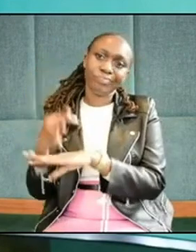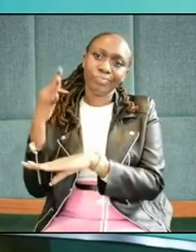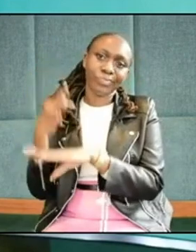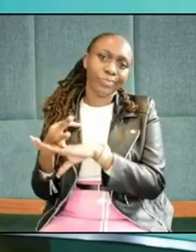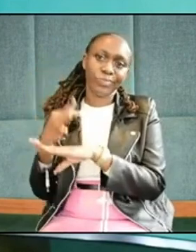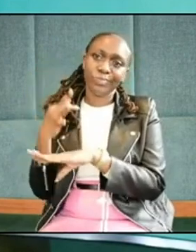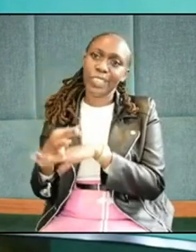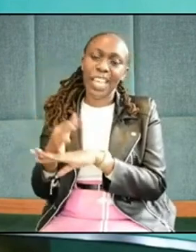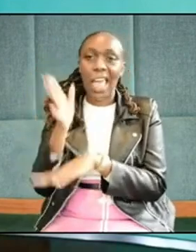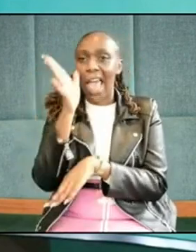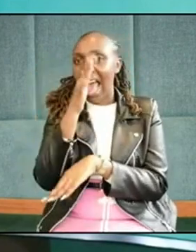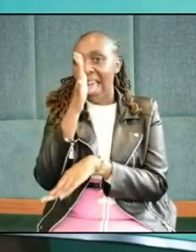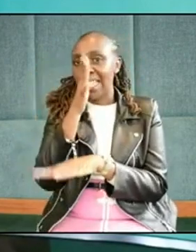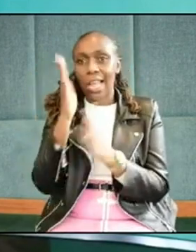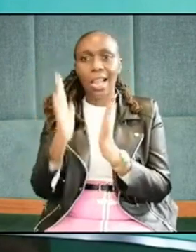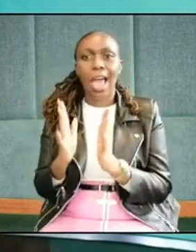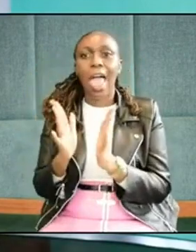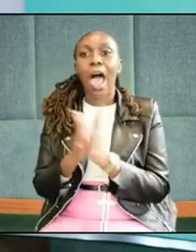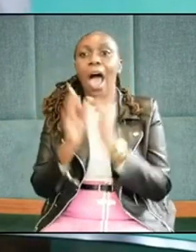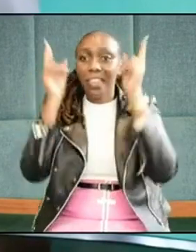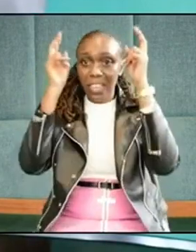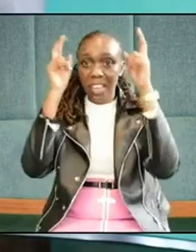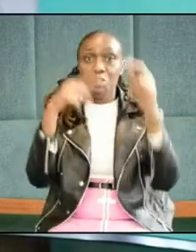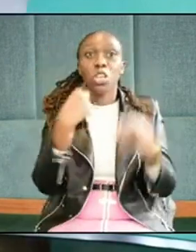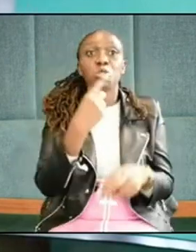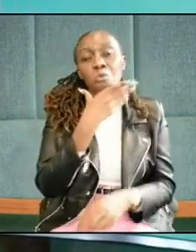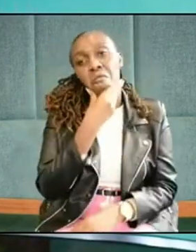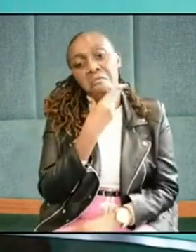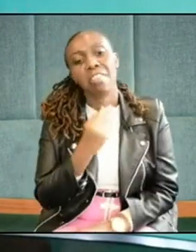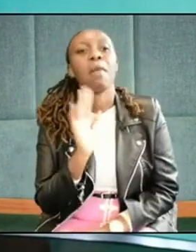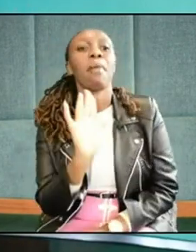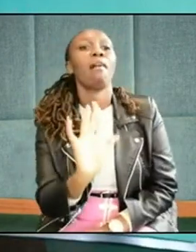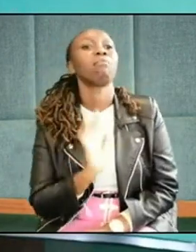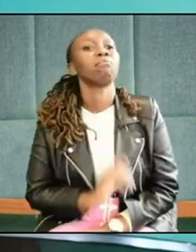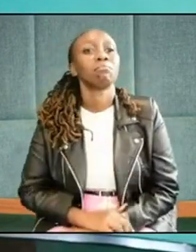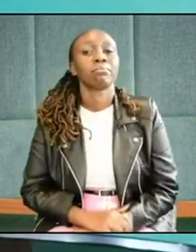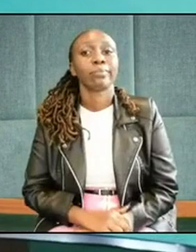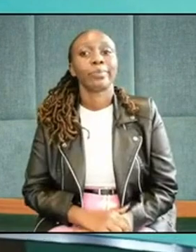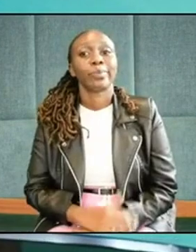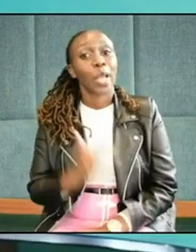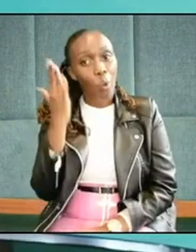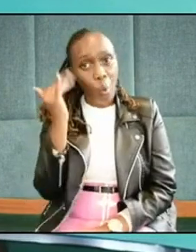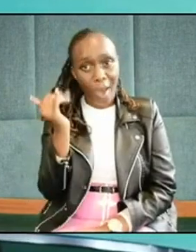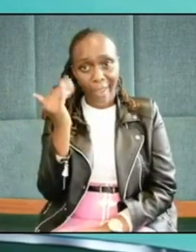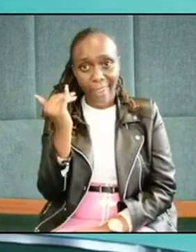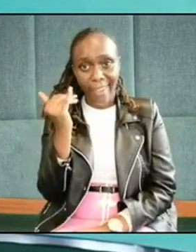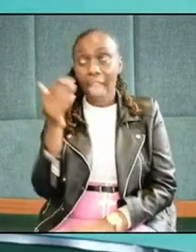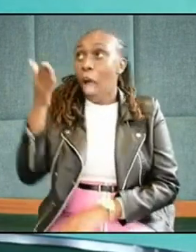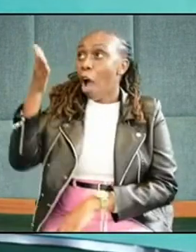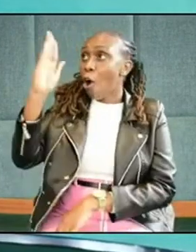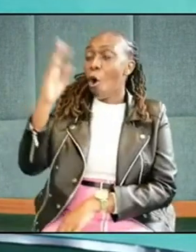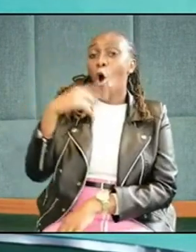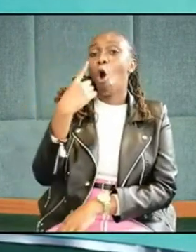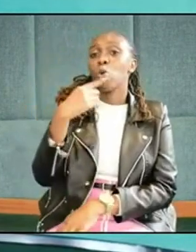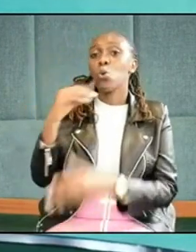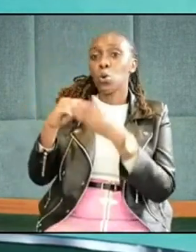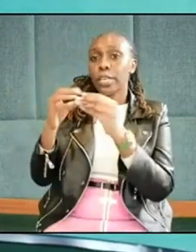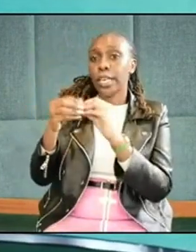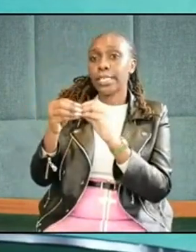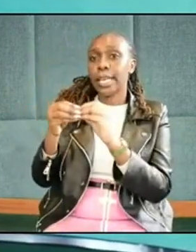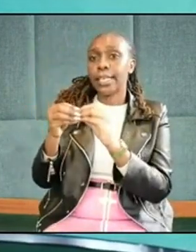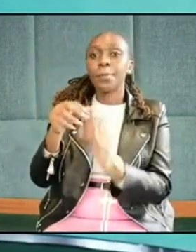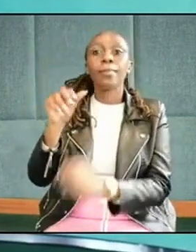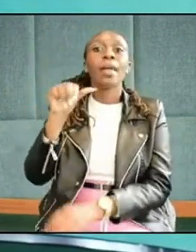are a liar and the devil is their father. Because God, who created Adam and